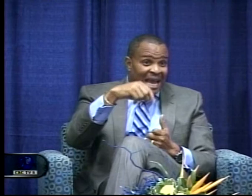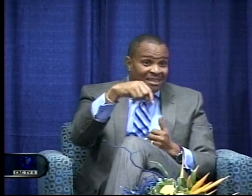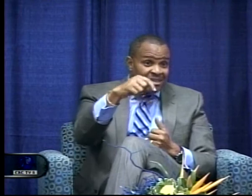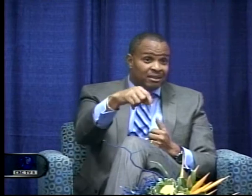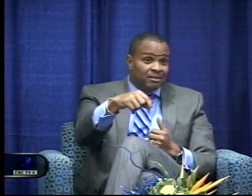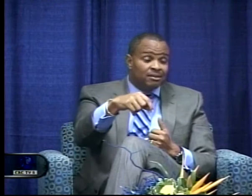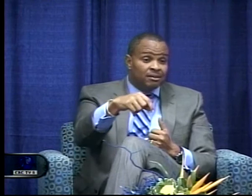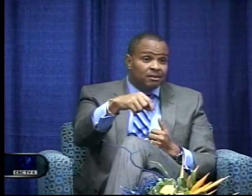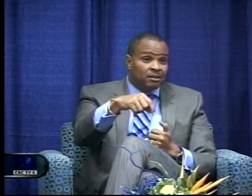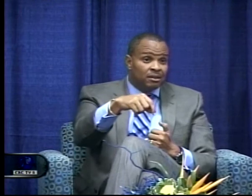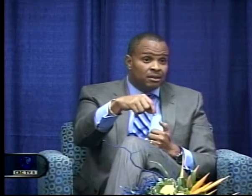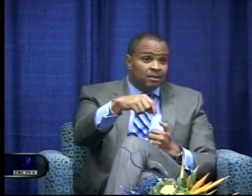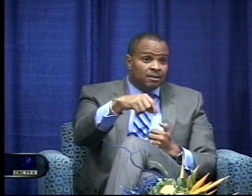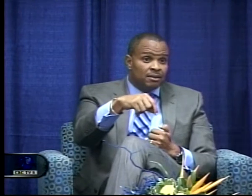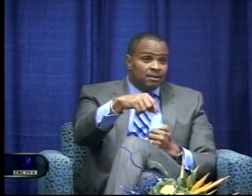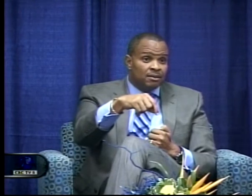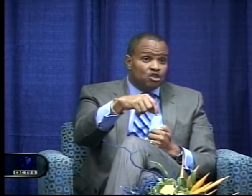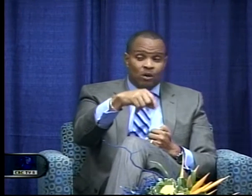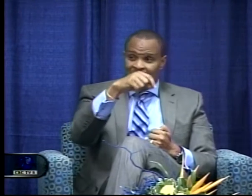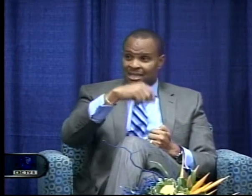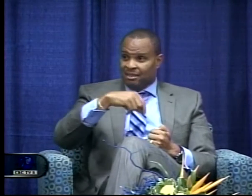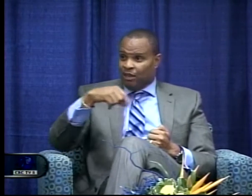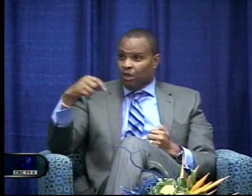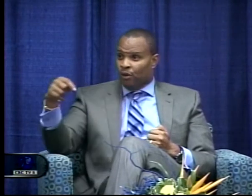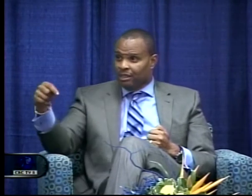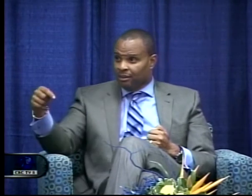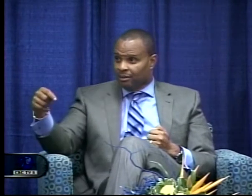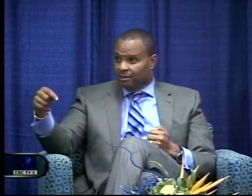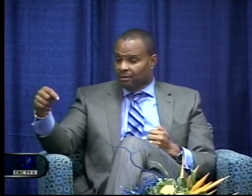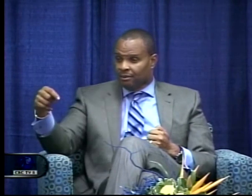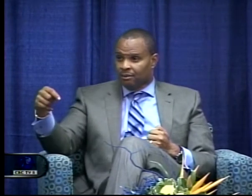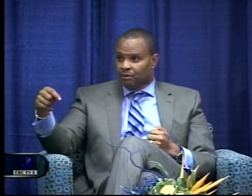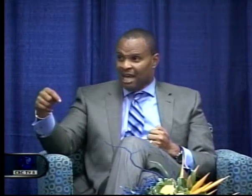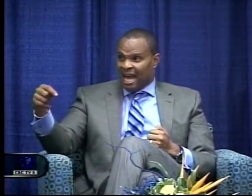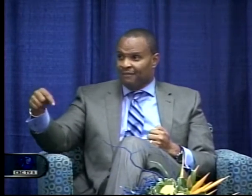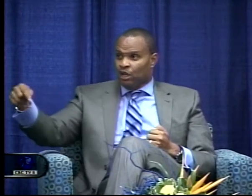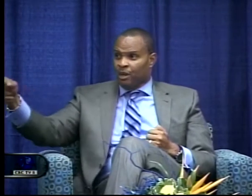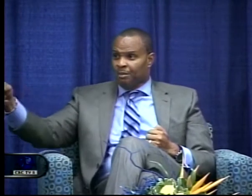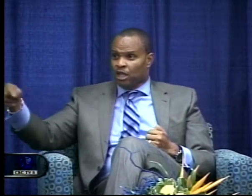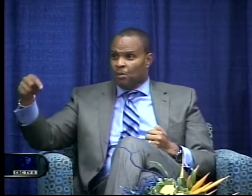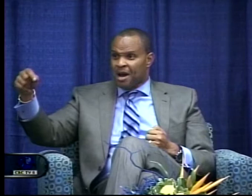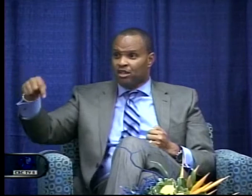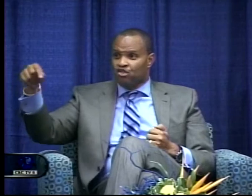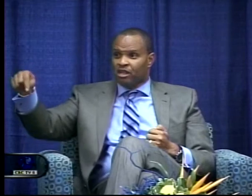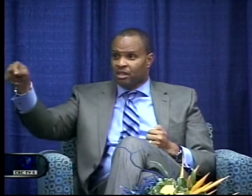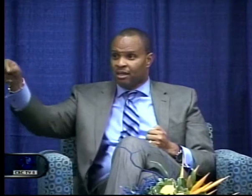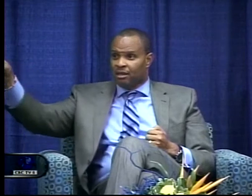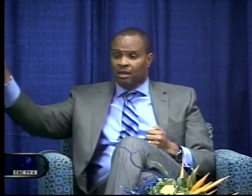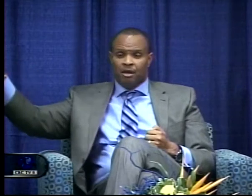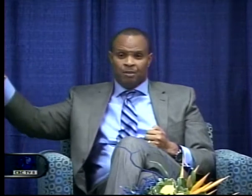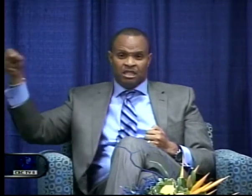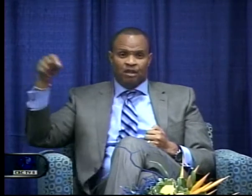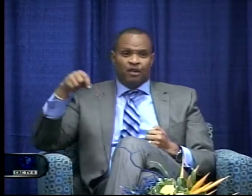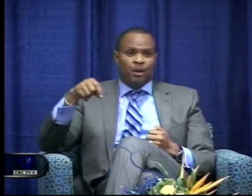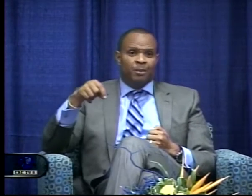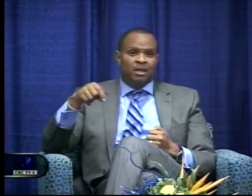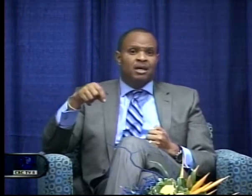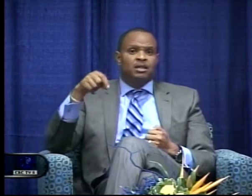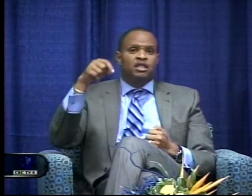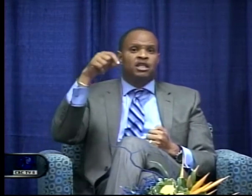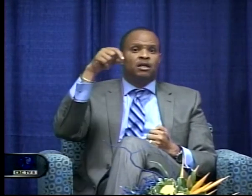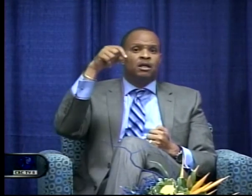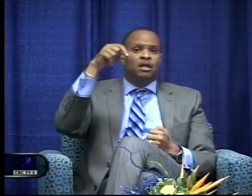private entities to assist the authority that have equipment, compactor trucks and other pieces of